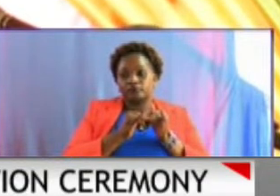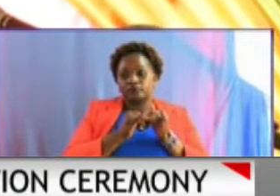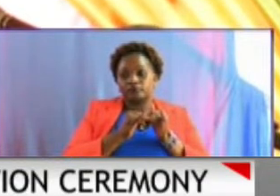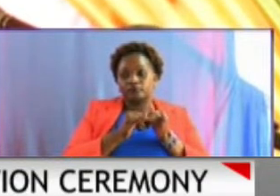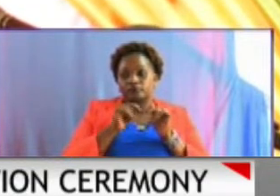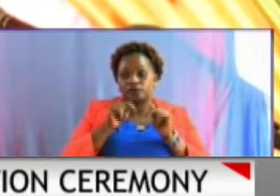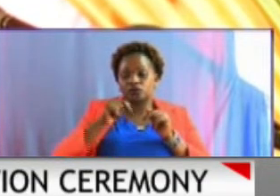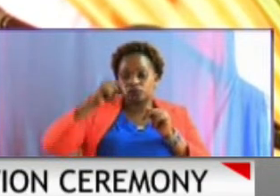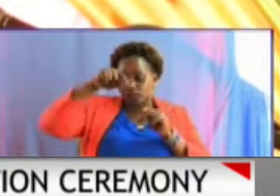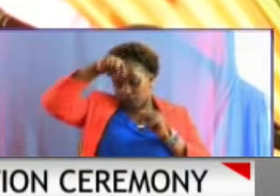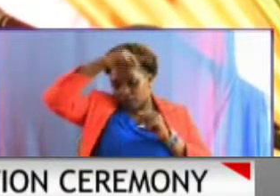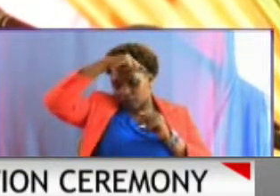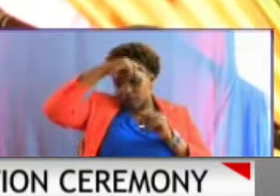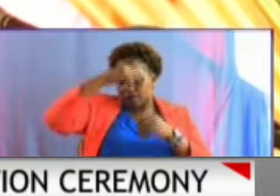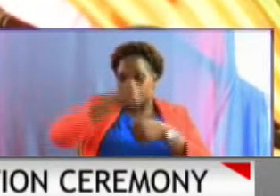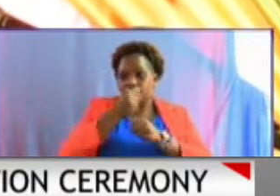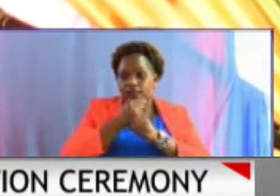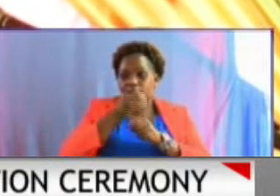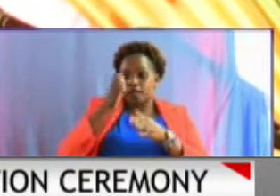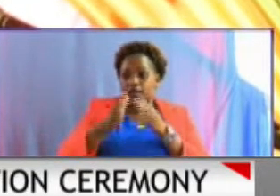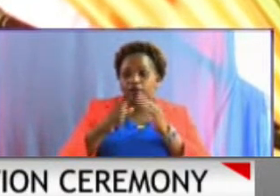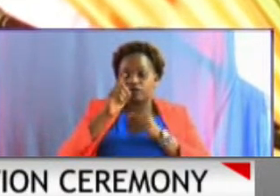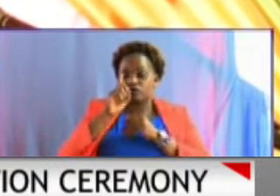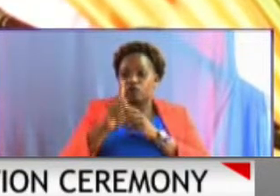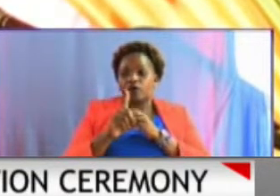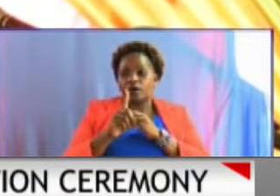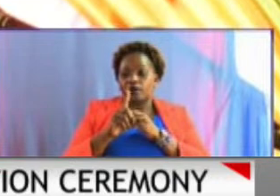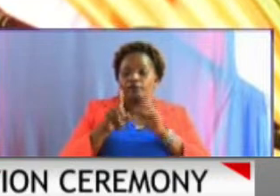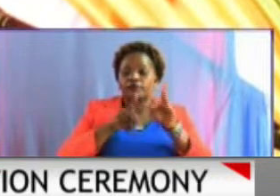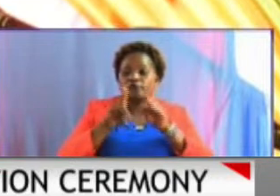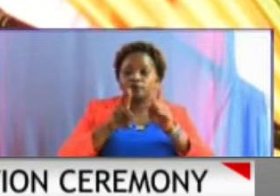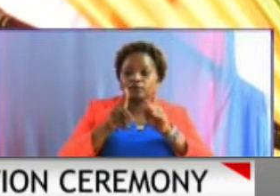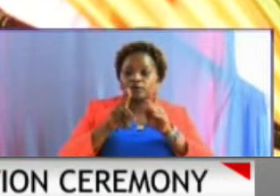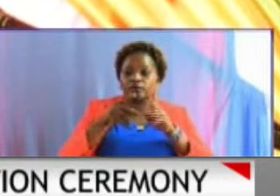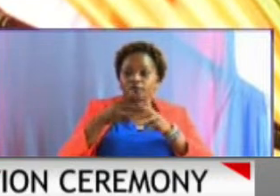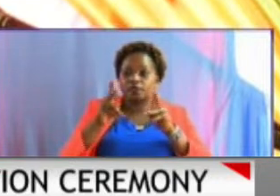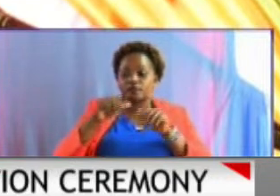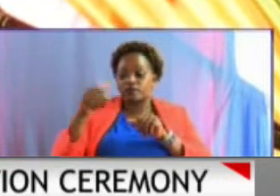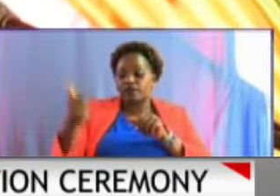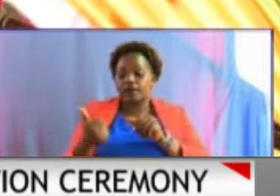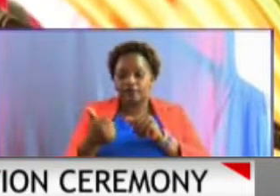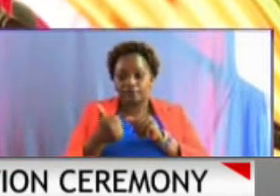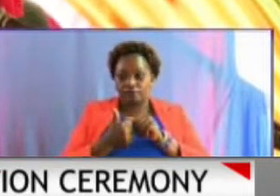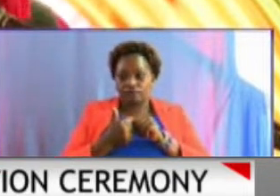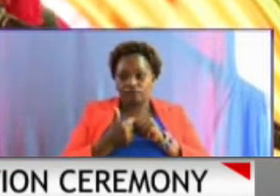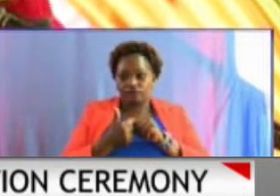Today's graduation marks the end of one journey and the beginning of another.